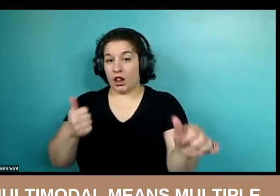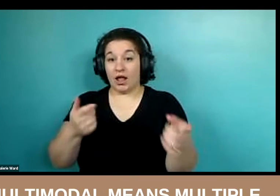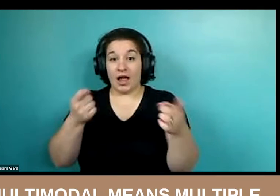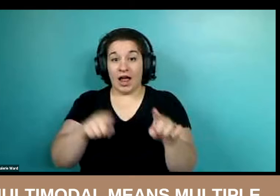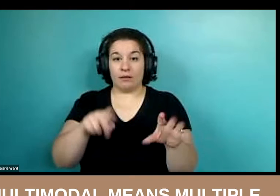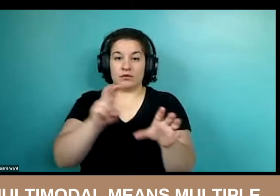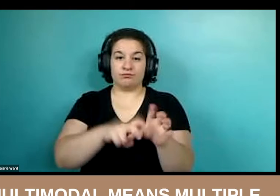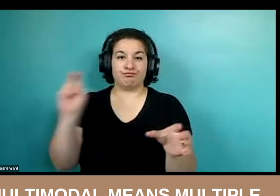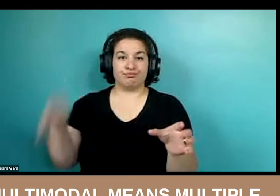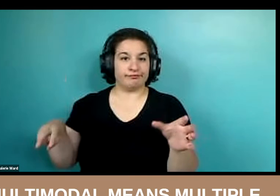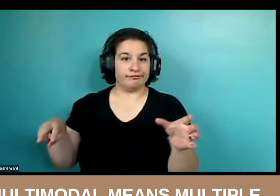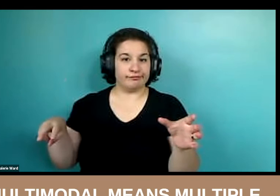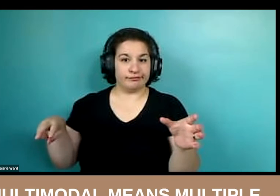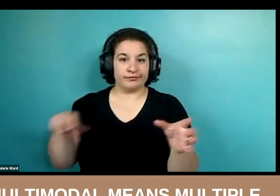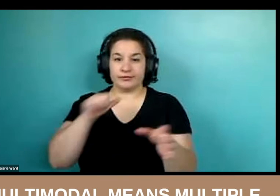outcome.